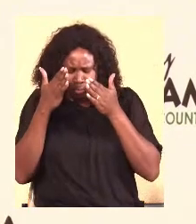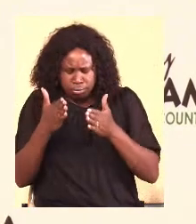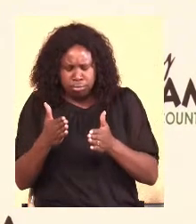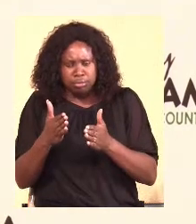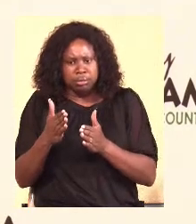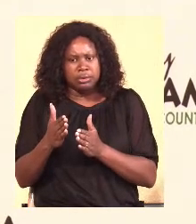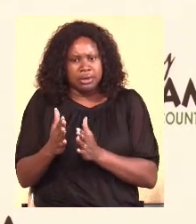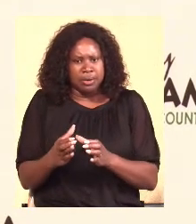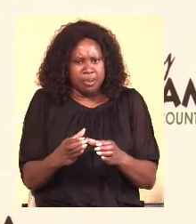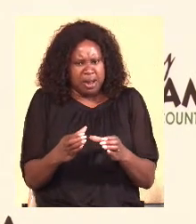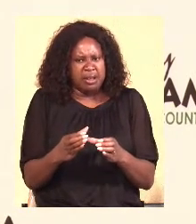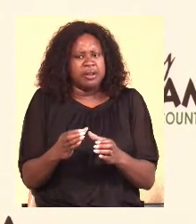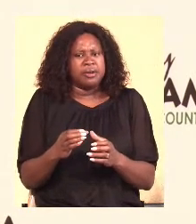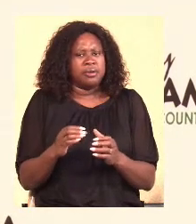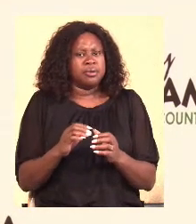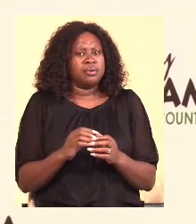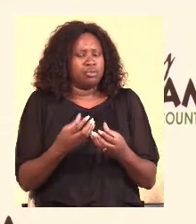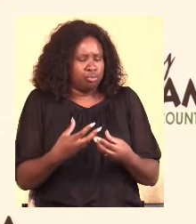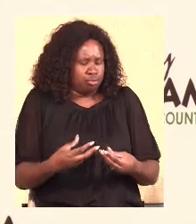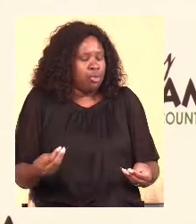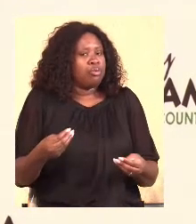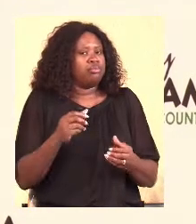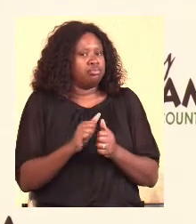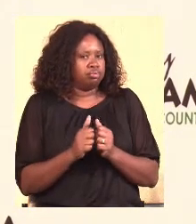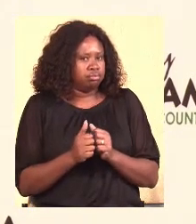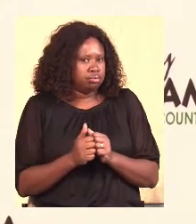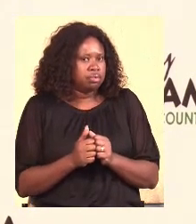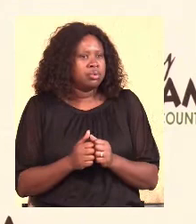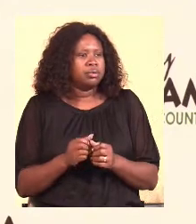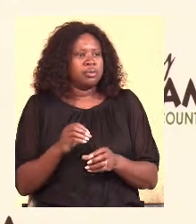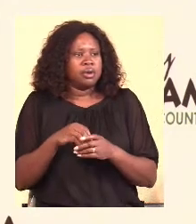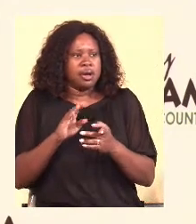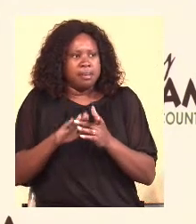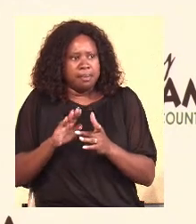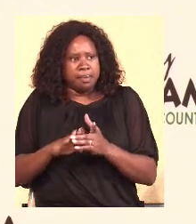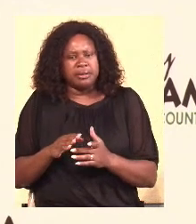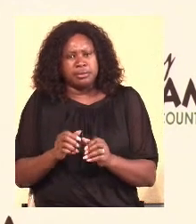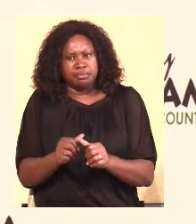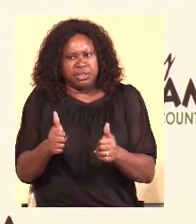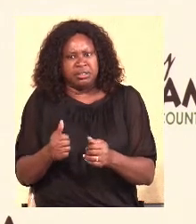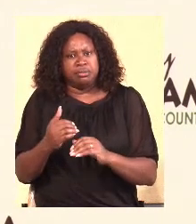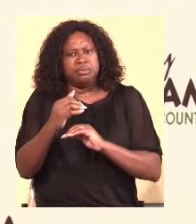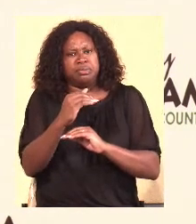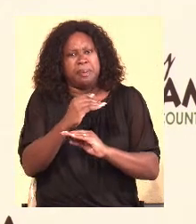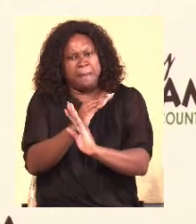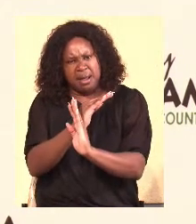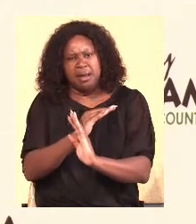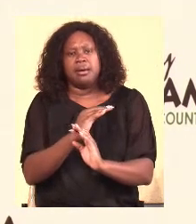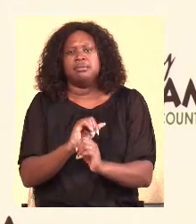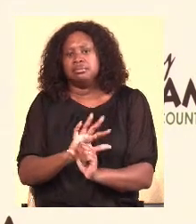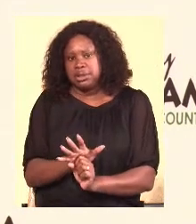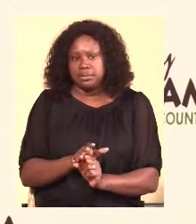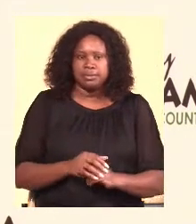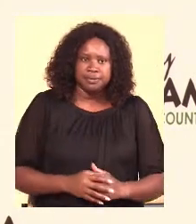empirical research geared towards innovative solutions to mitigate against the adverse effects of COVID-19. We